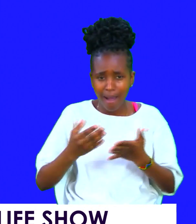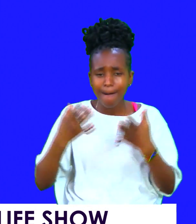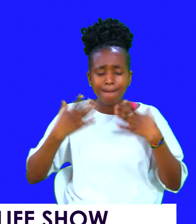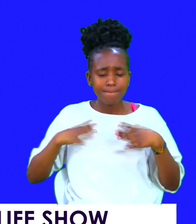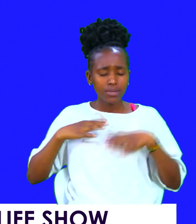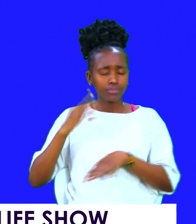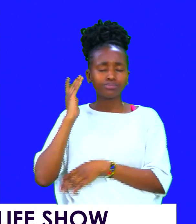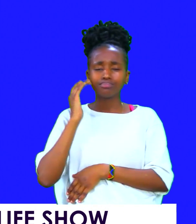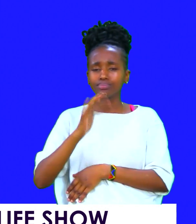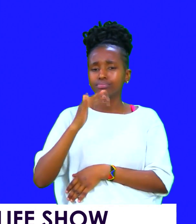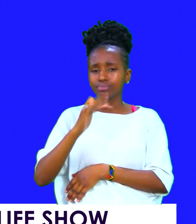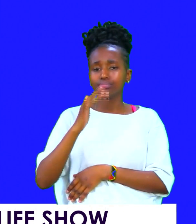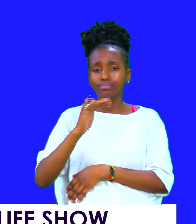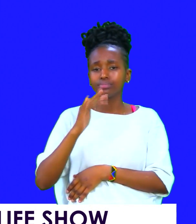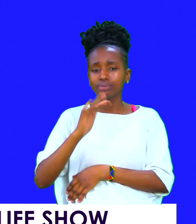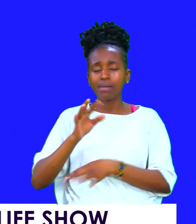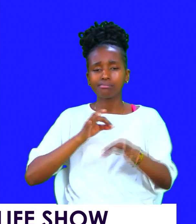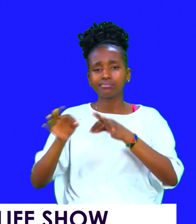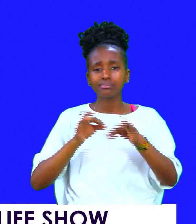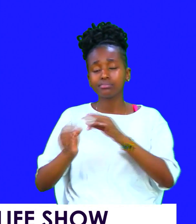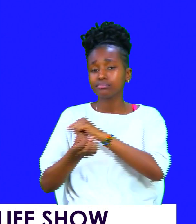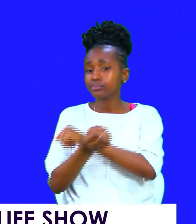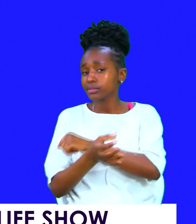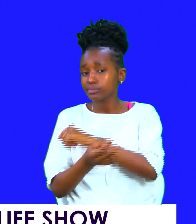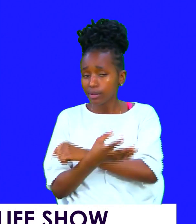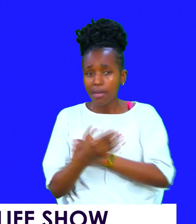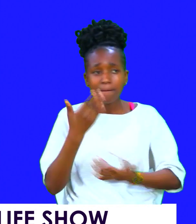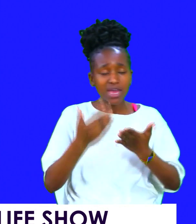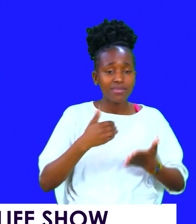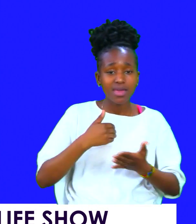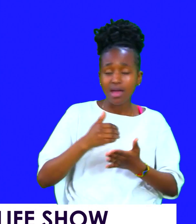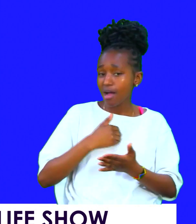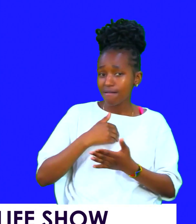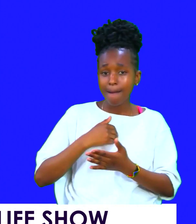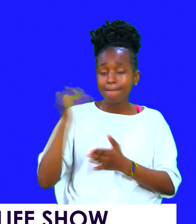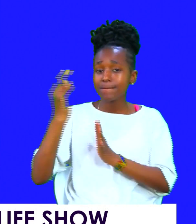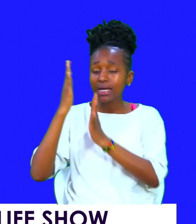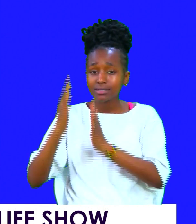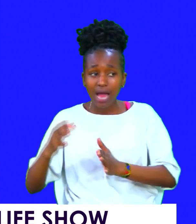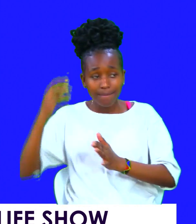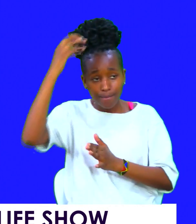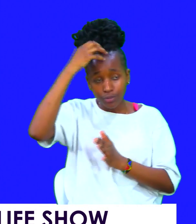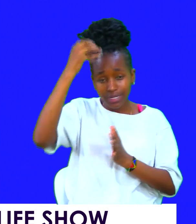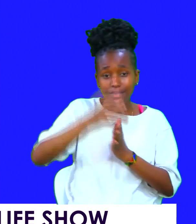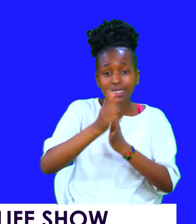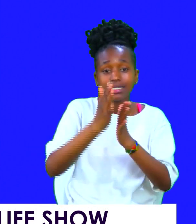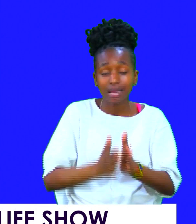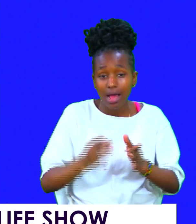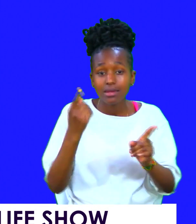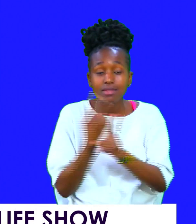your leaders? It may be a sheikh, it may be a pastor, it may be your religious